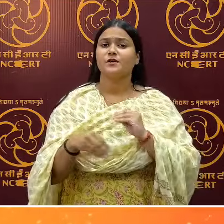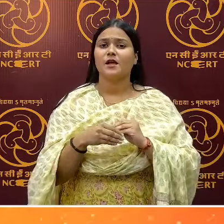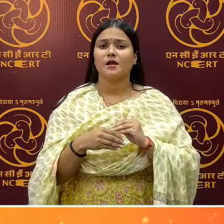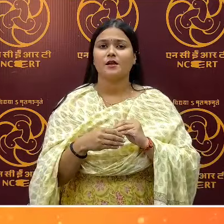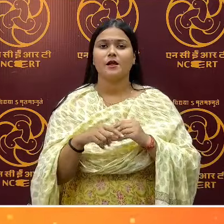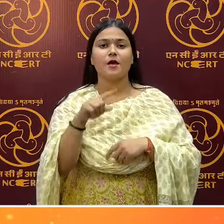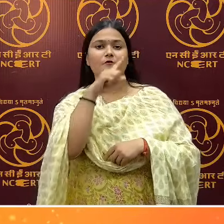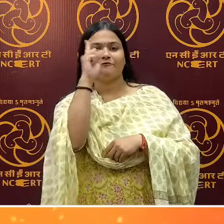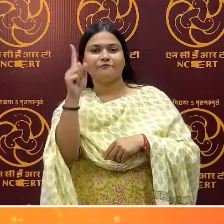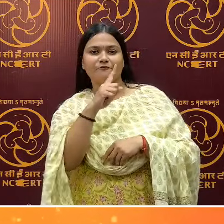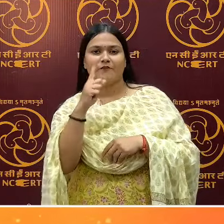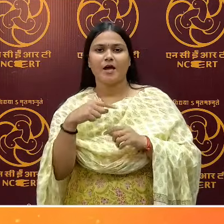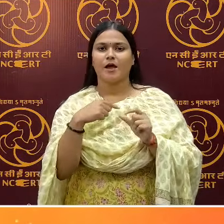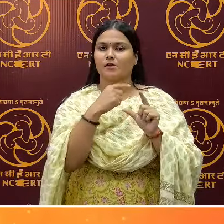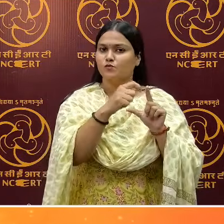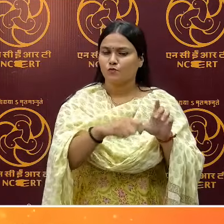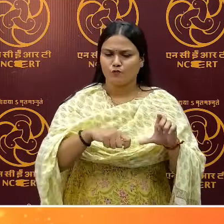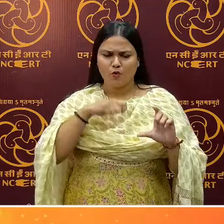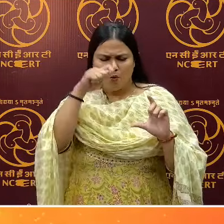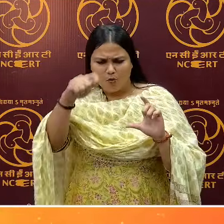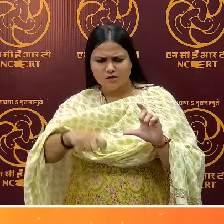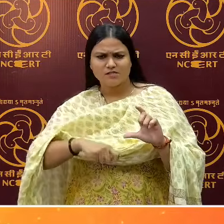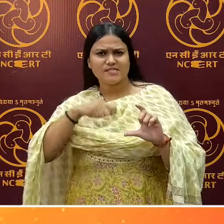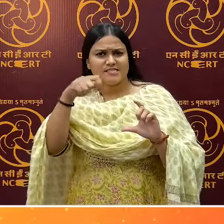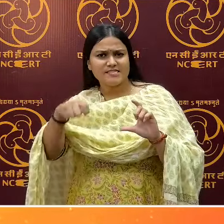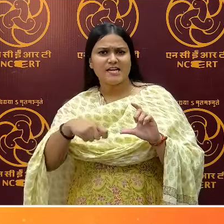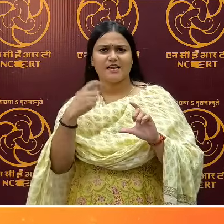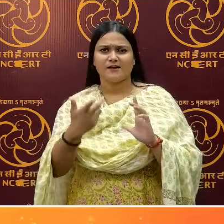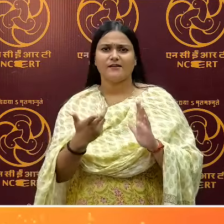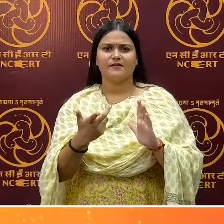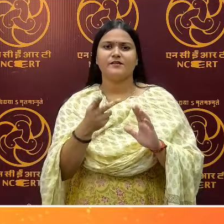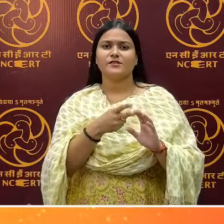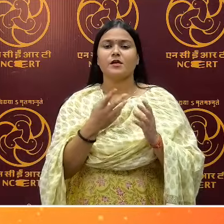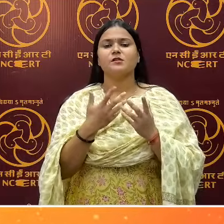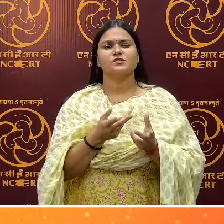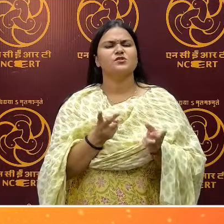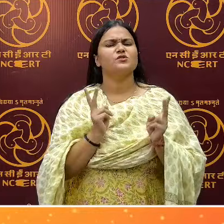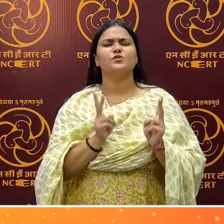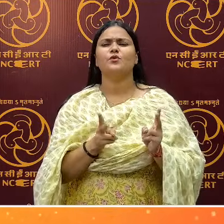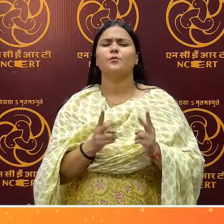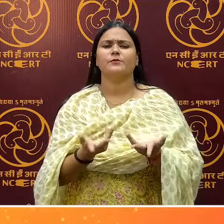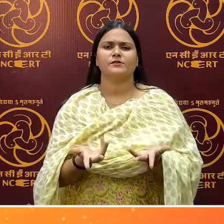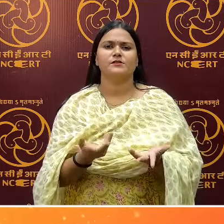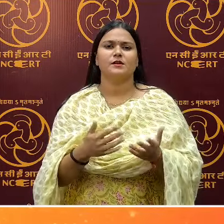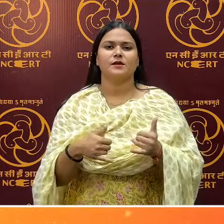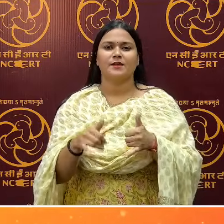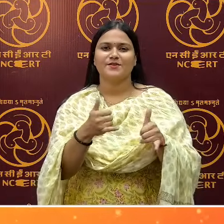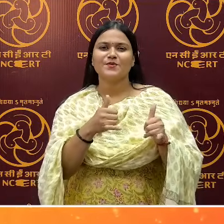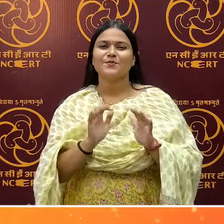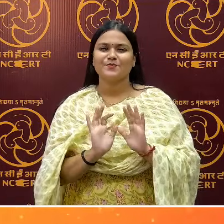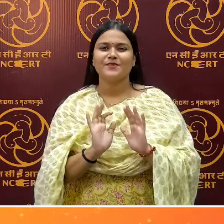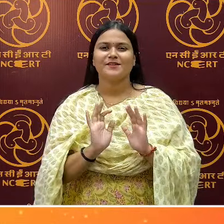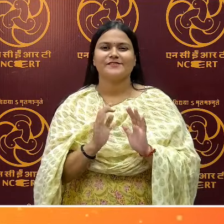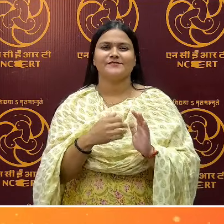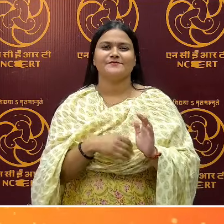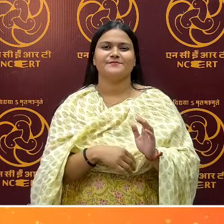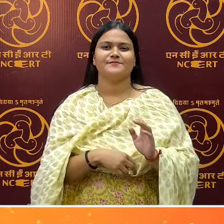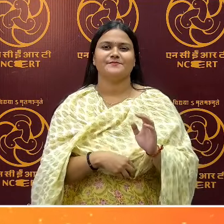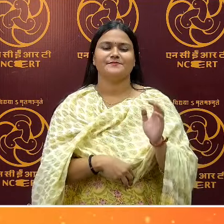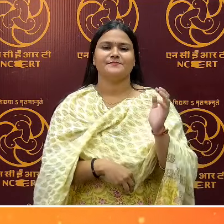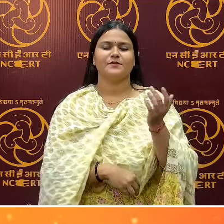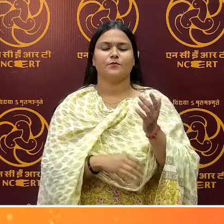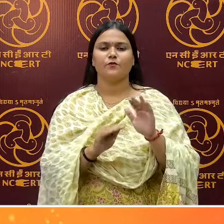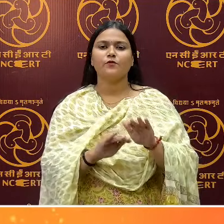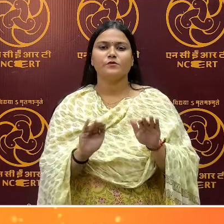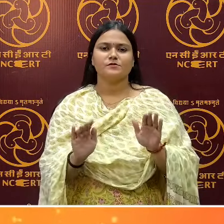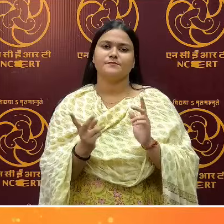a charkha as well. Though charkha is not too common these days, but a toy charkha I think would be easily available for